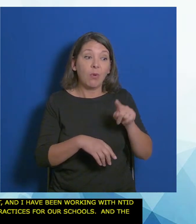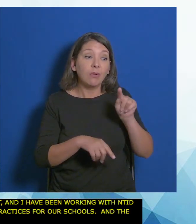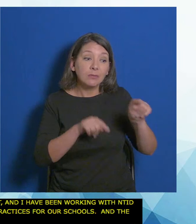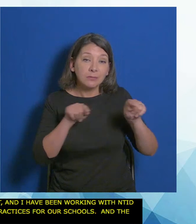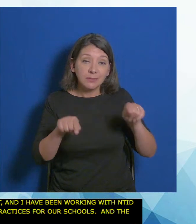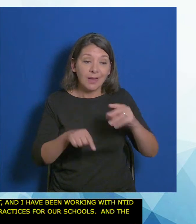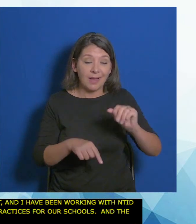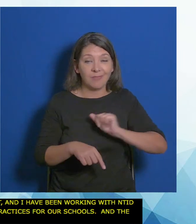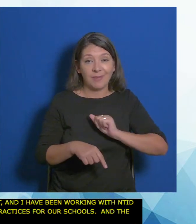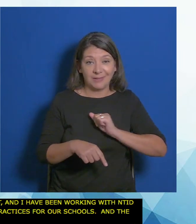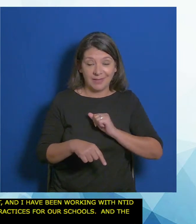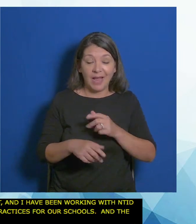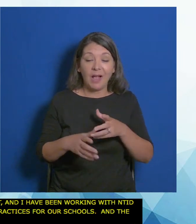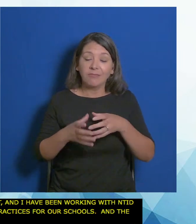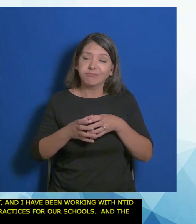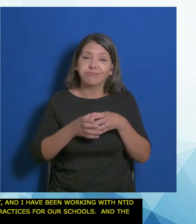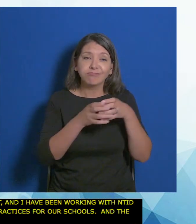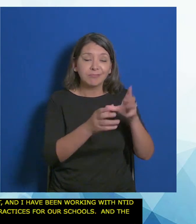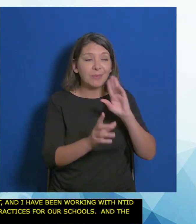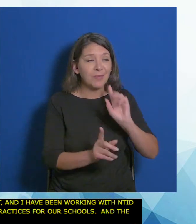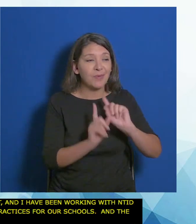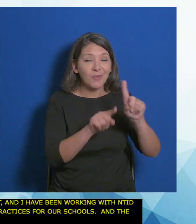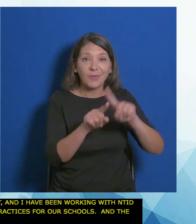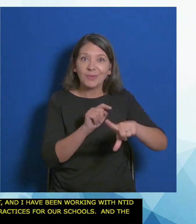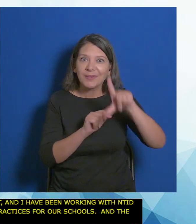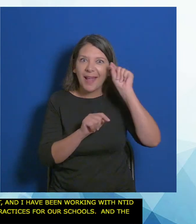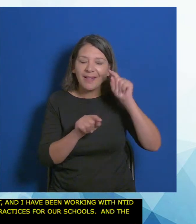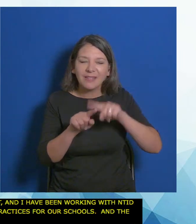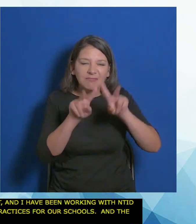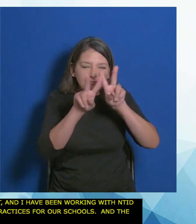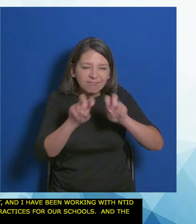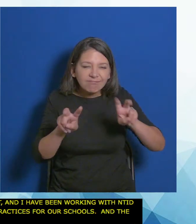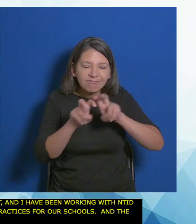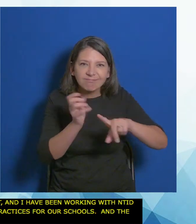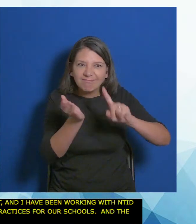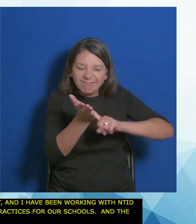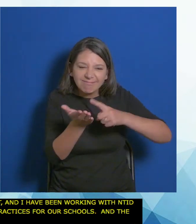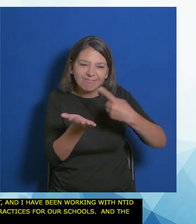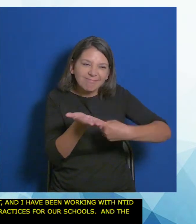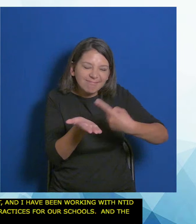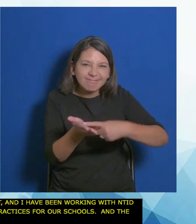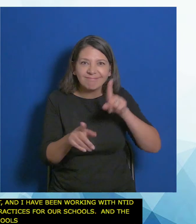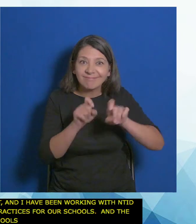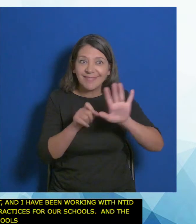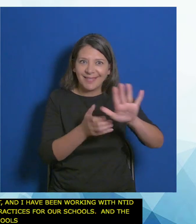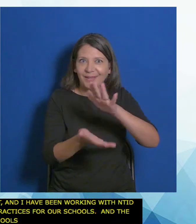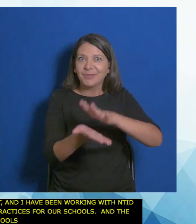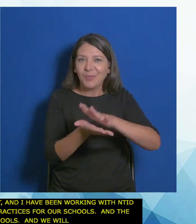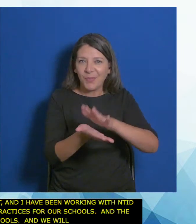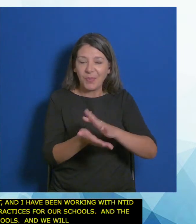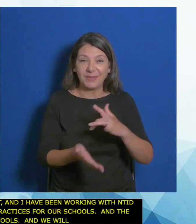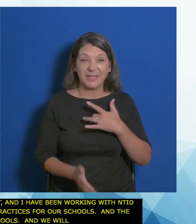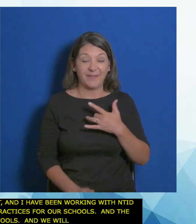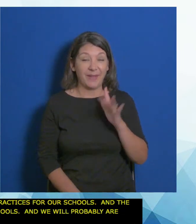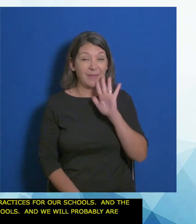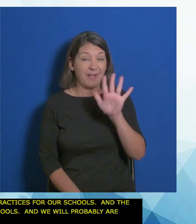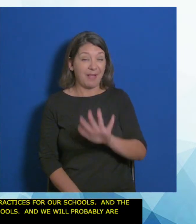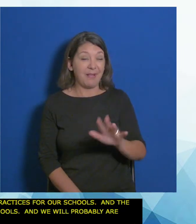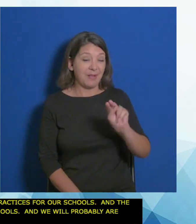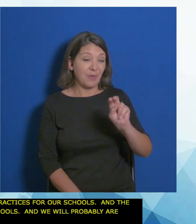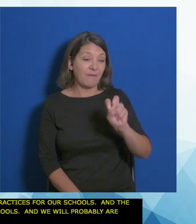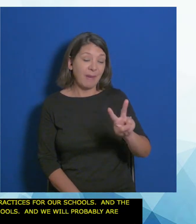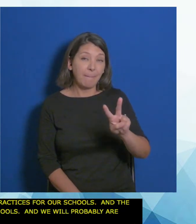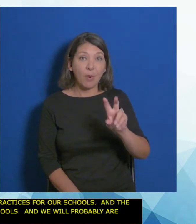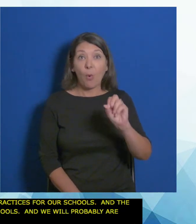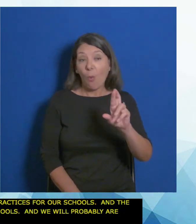trip to Gallaudet to pick apart their schools. We are probably looking at November or the spring. We